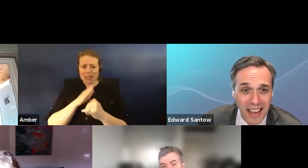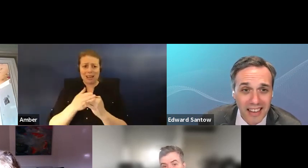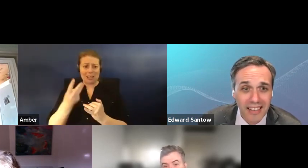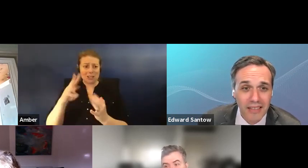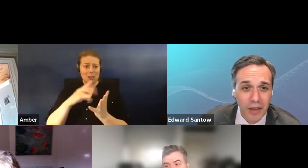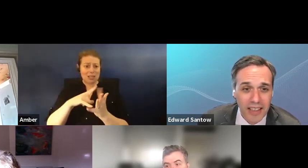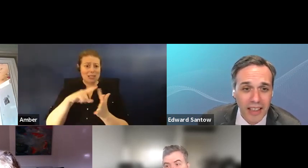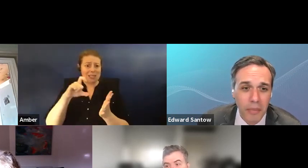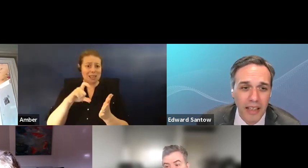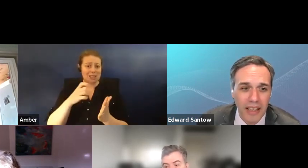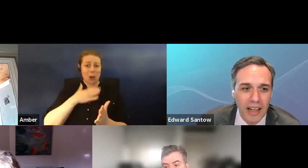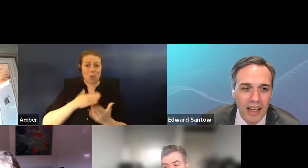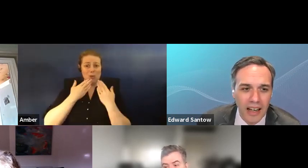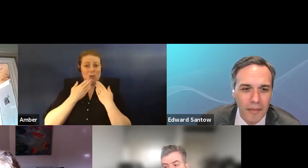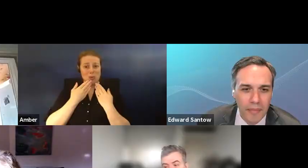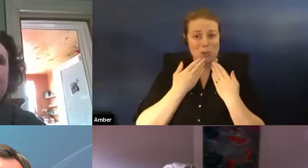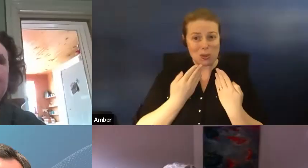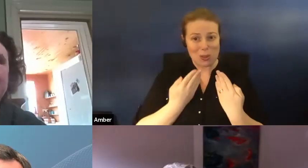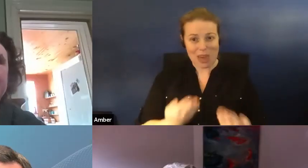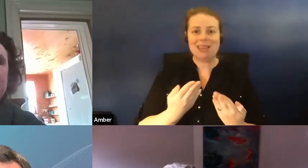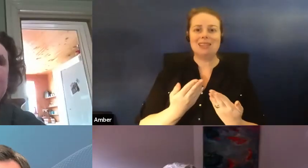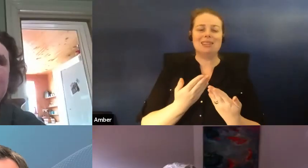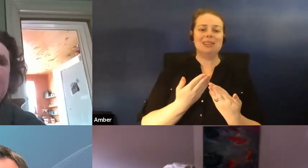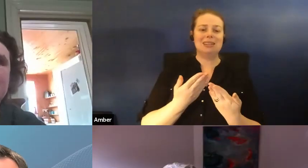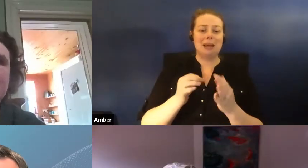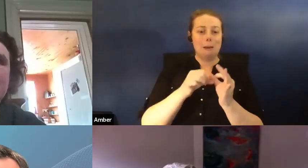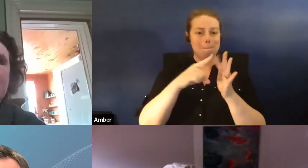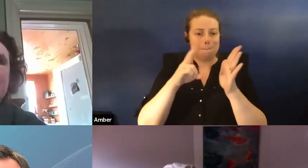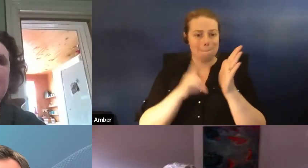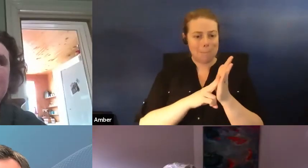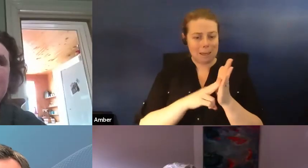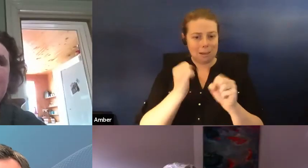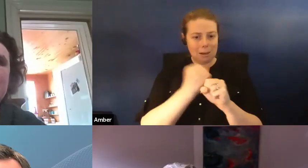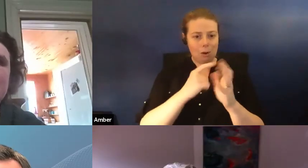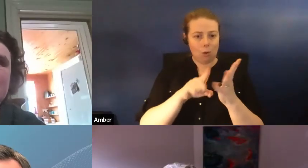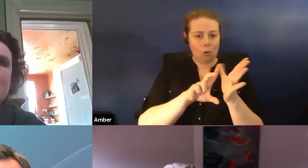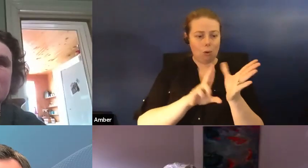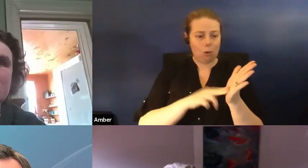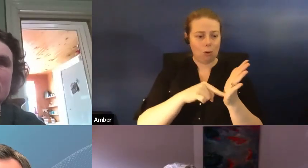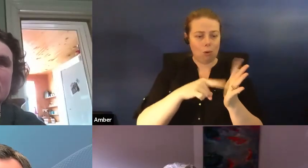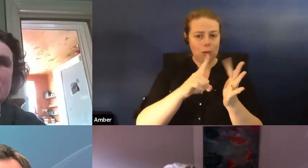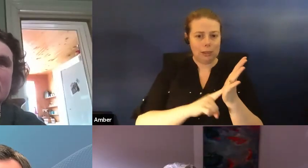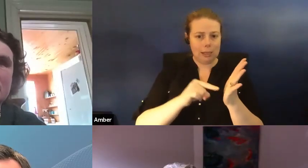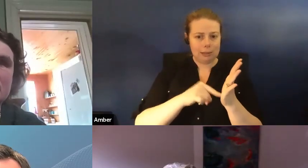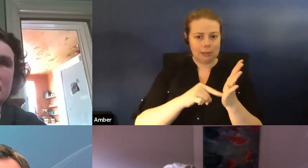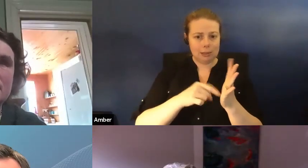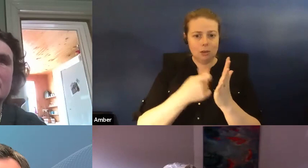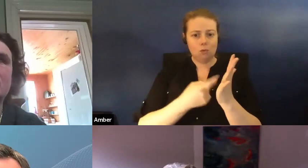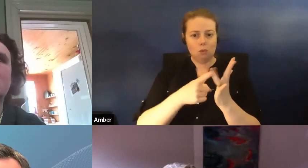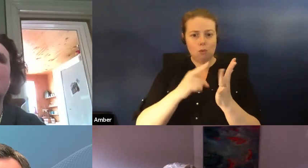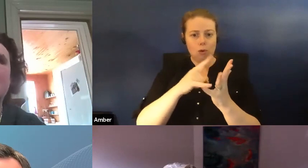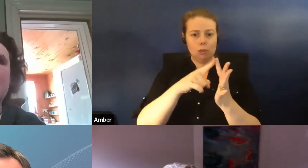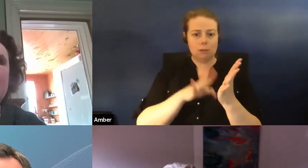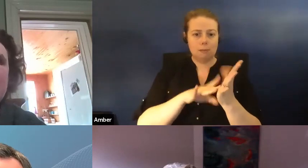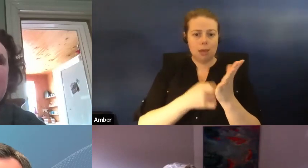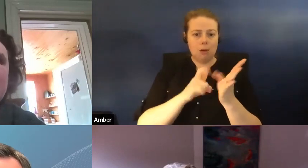is thank very deeply Ben Gauntlett, as well as Rosemary Kayess, Emma Bennison, and